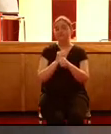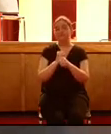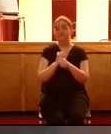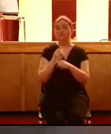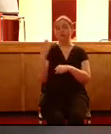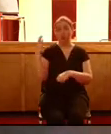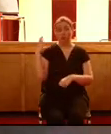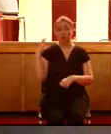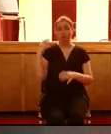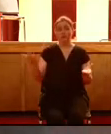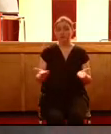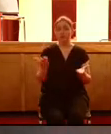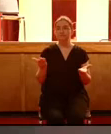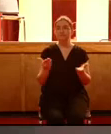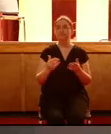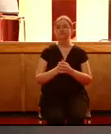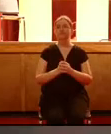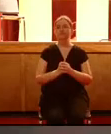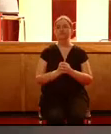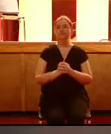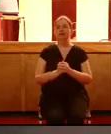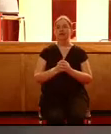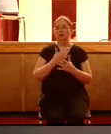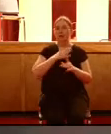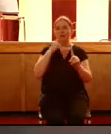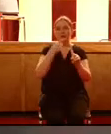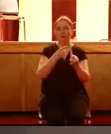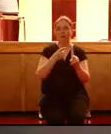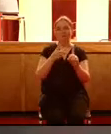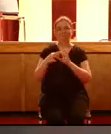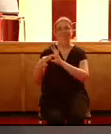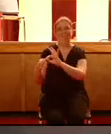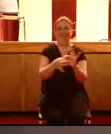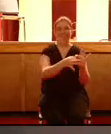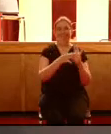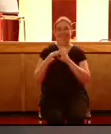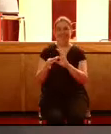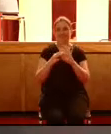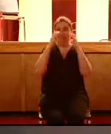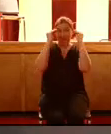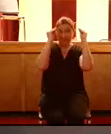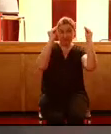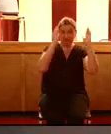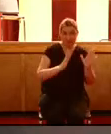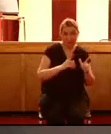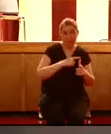is basically about collaboration, about teachers.